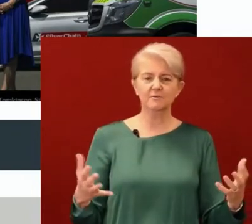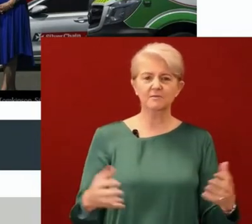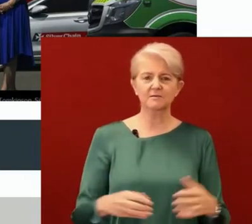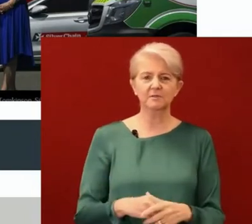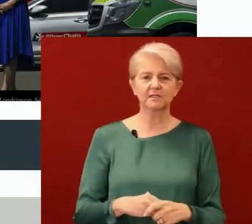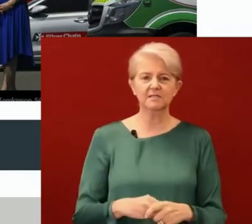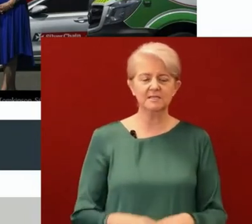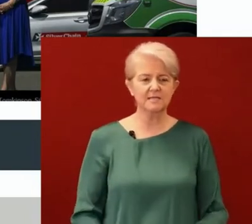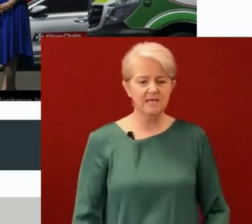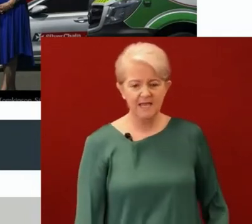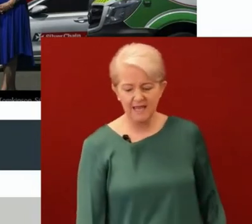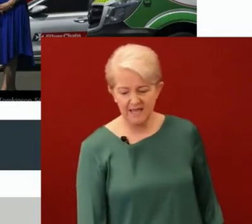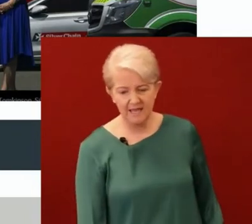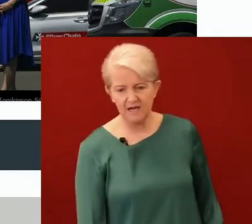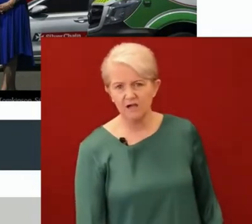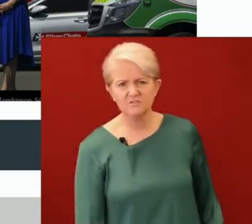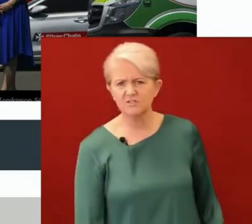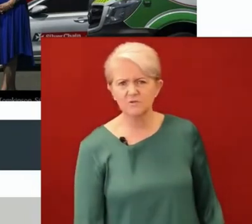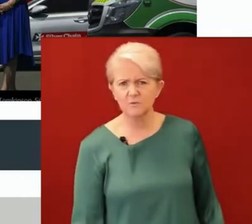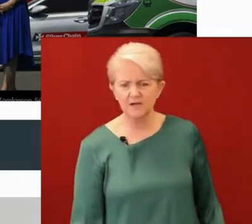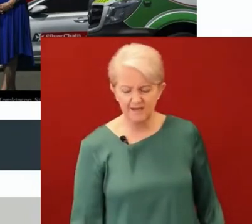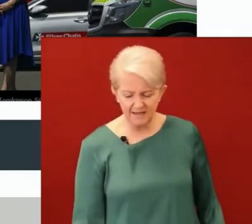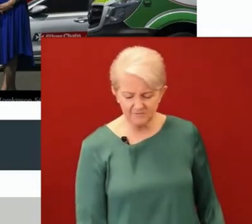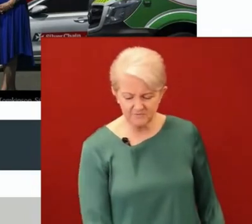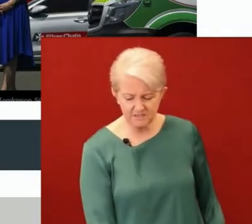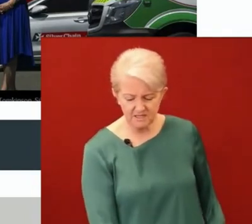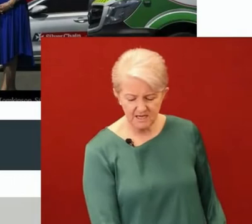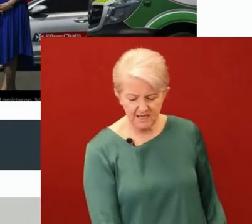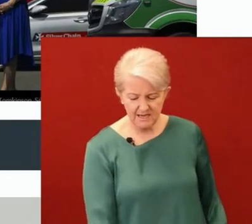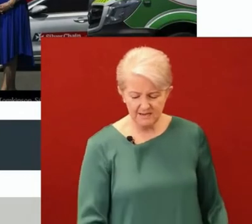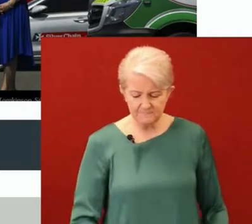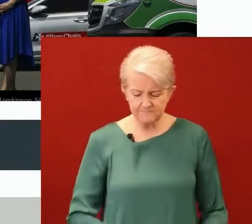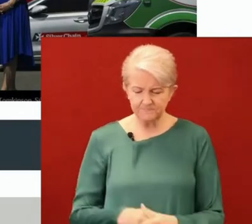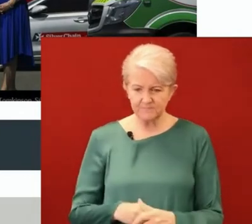high rank within policing, and I was doing what I loved.